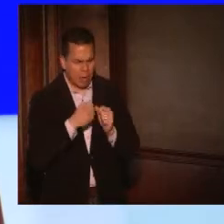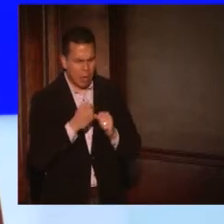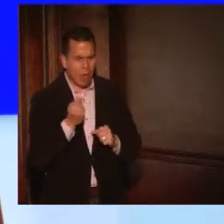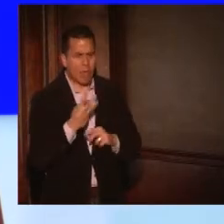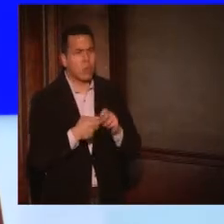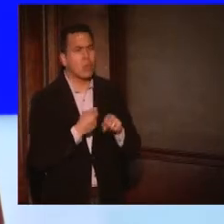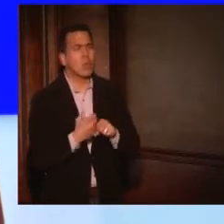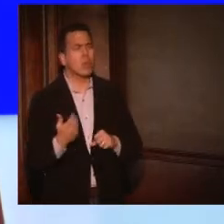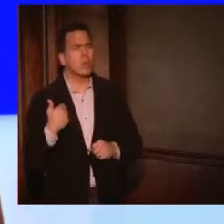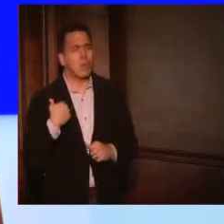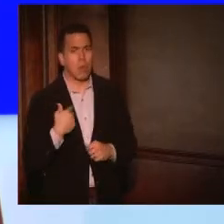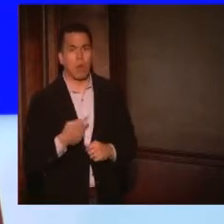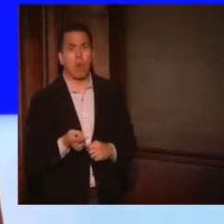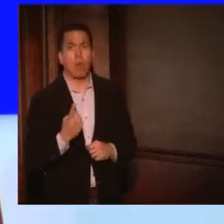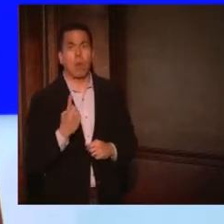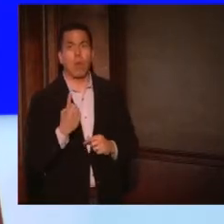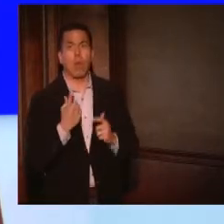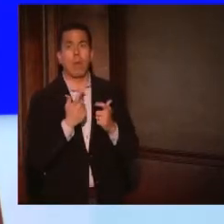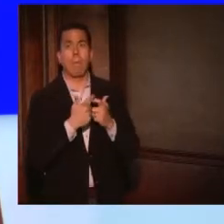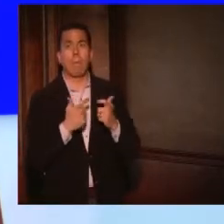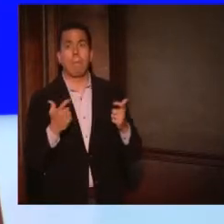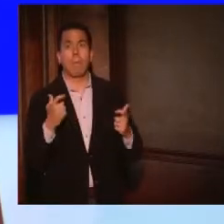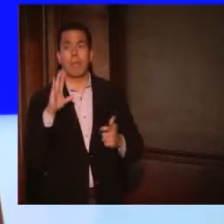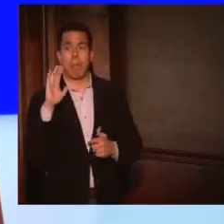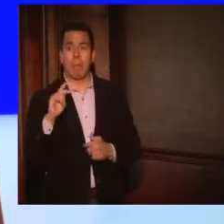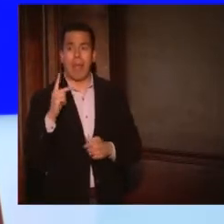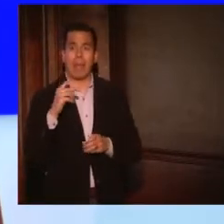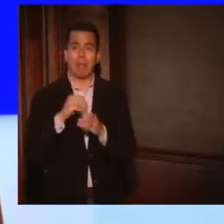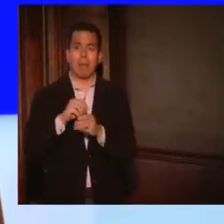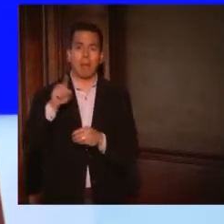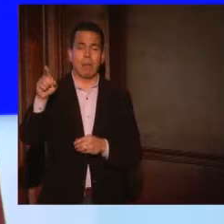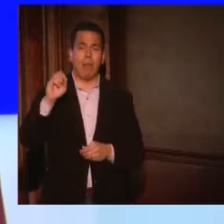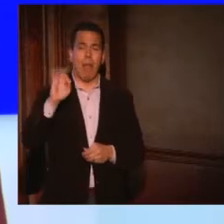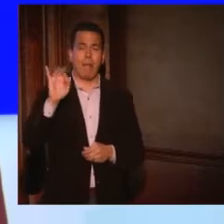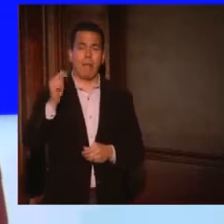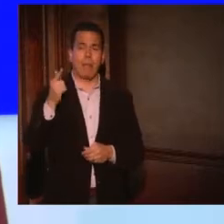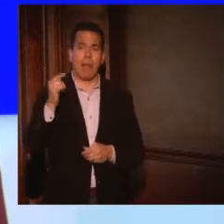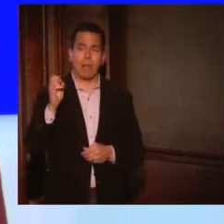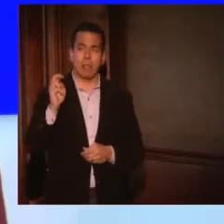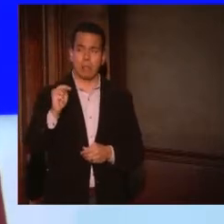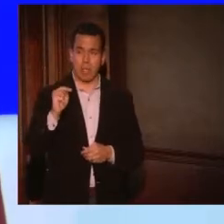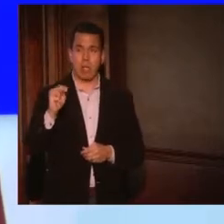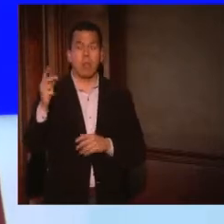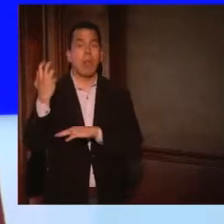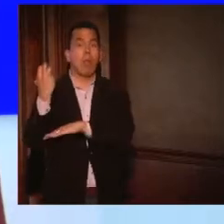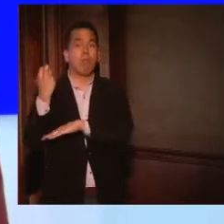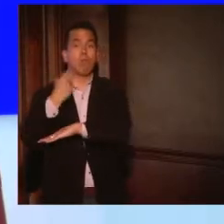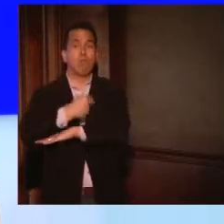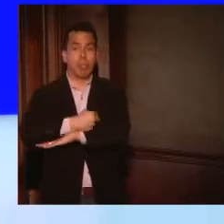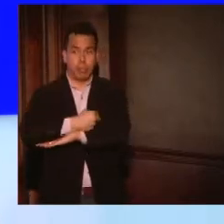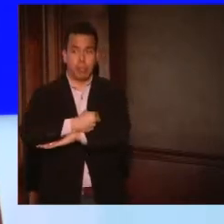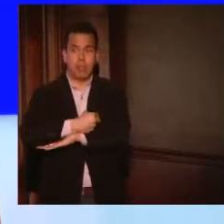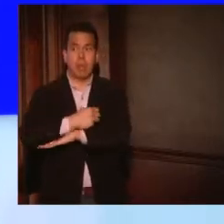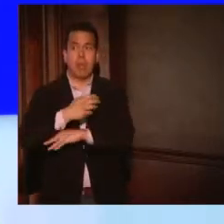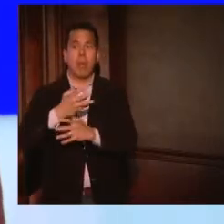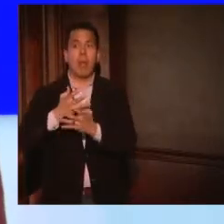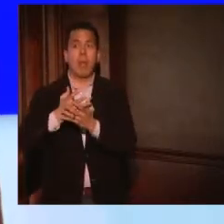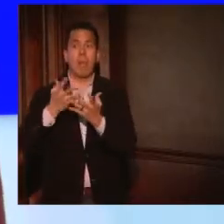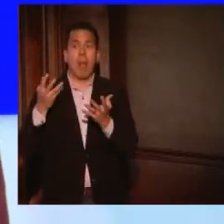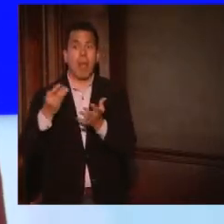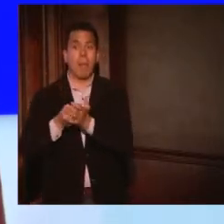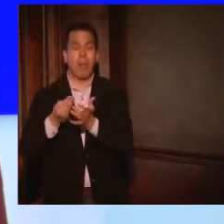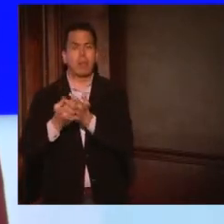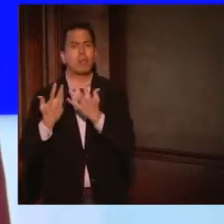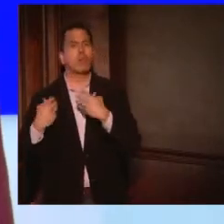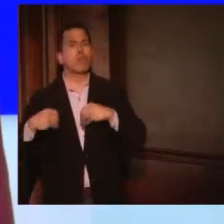of the very big private bank account in Afghanistan, they bankrupt and they stole a lot of the monies of the mm-hmm. people. That's